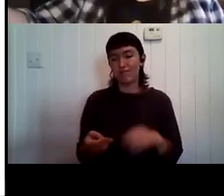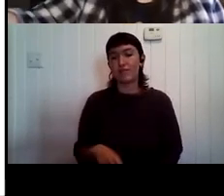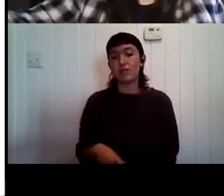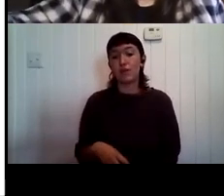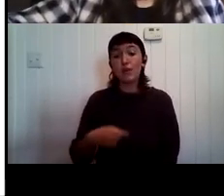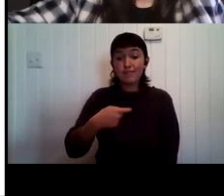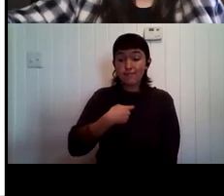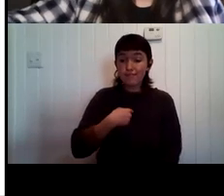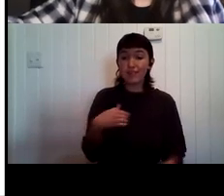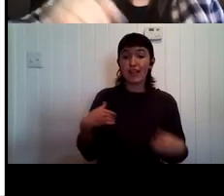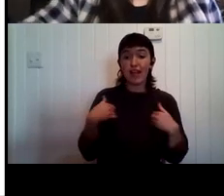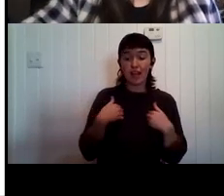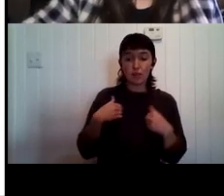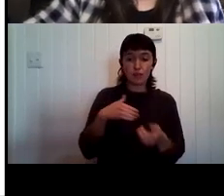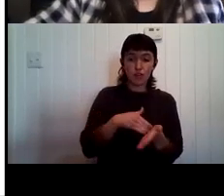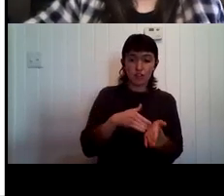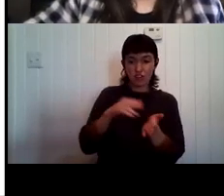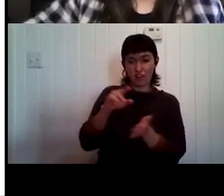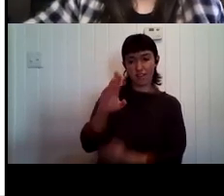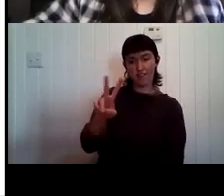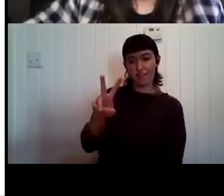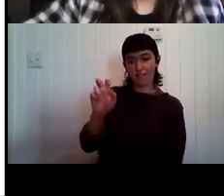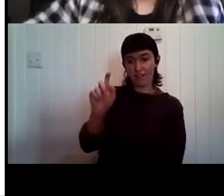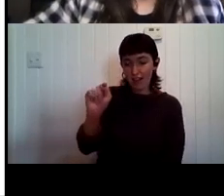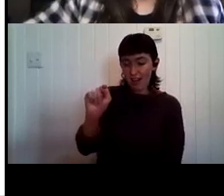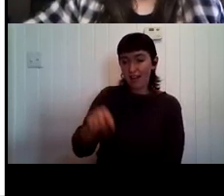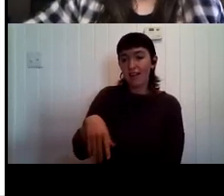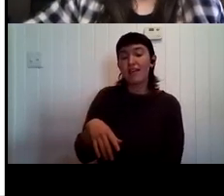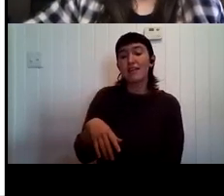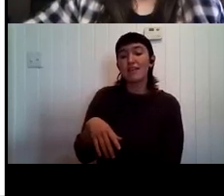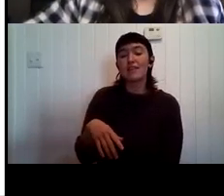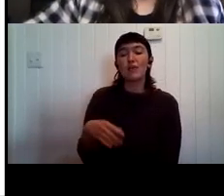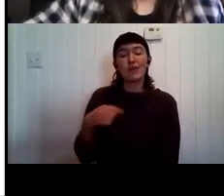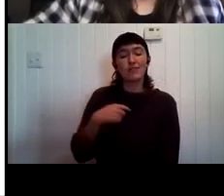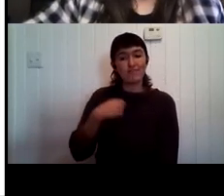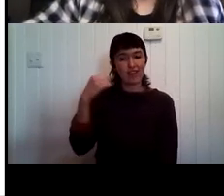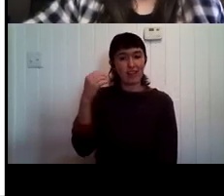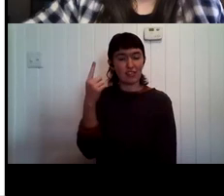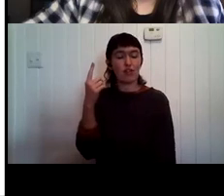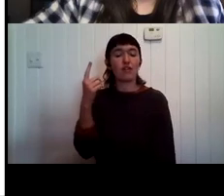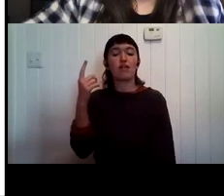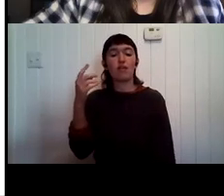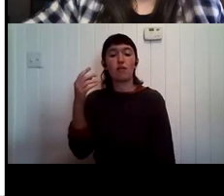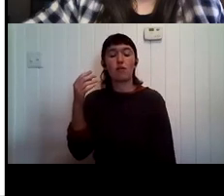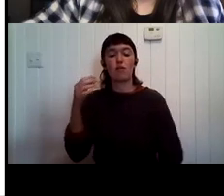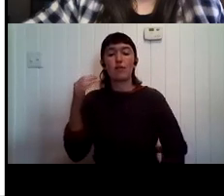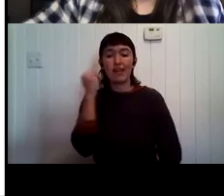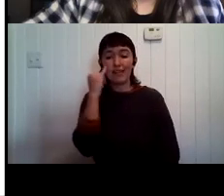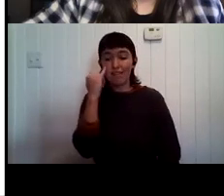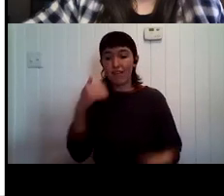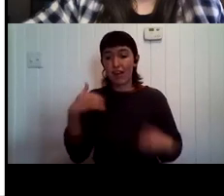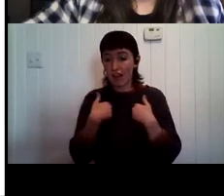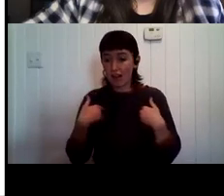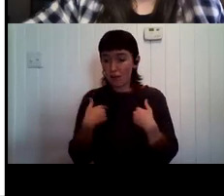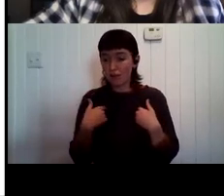doctor. So if animals are having a weakened immune system and they